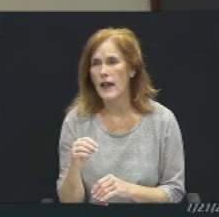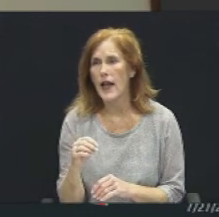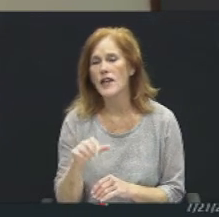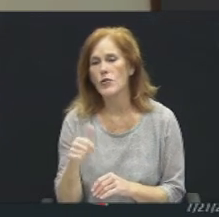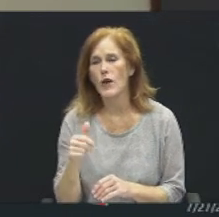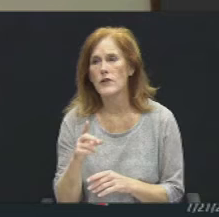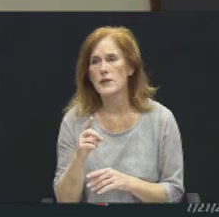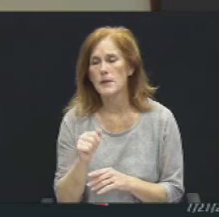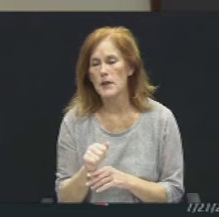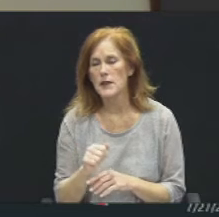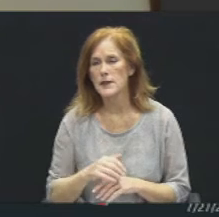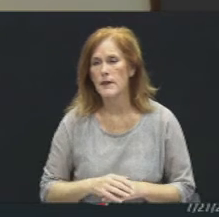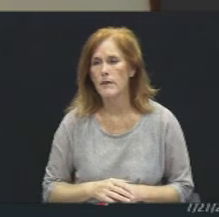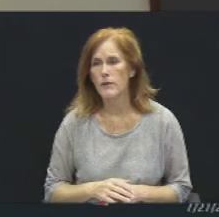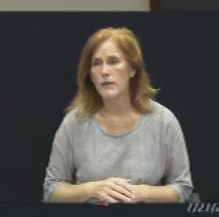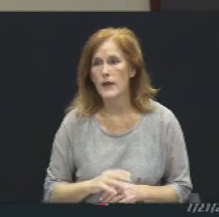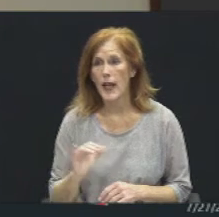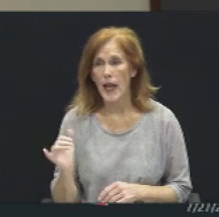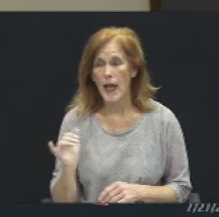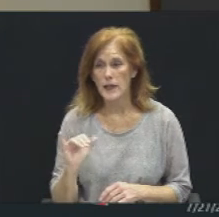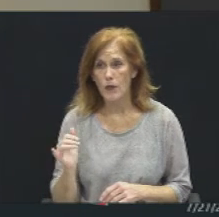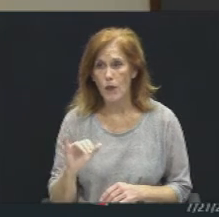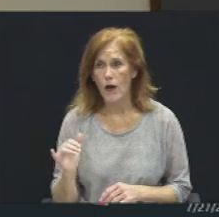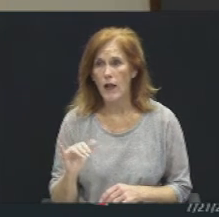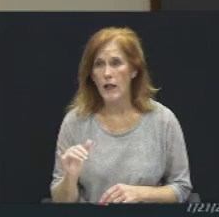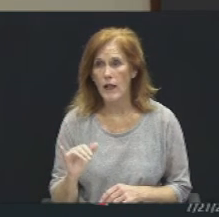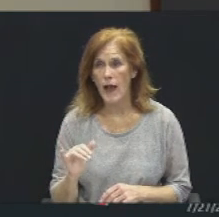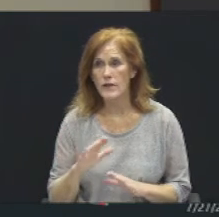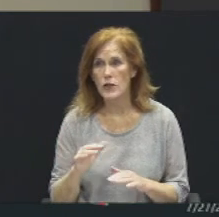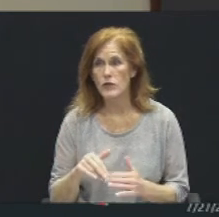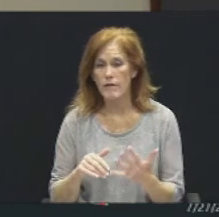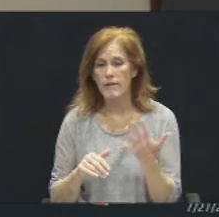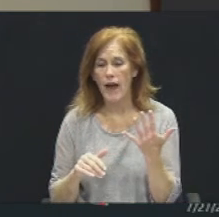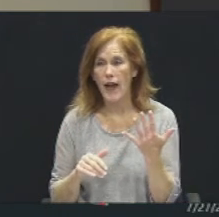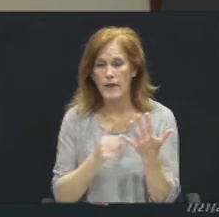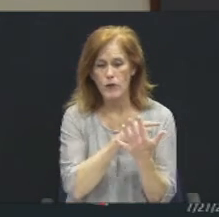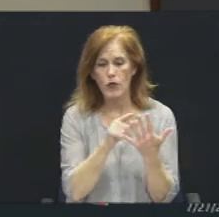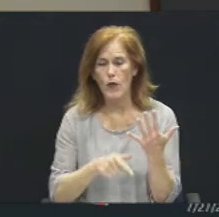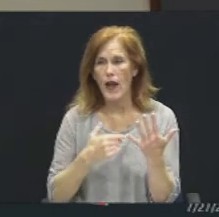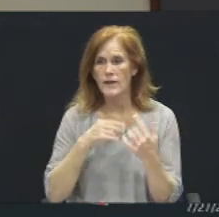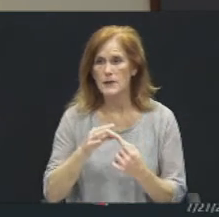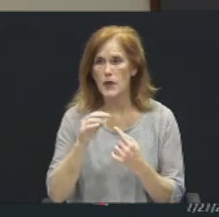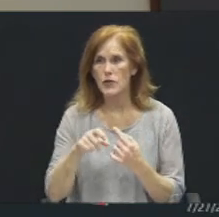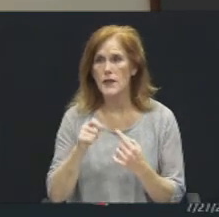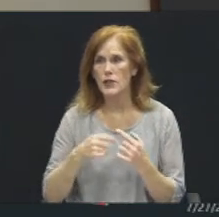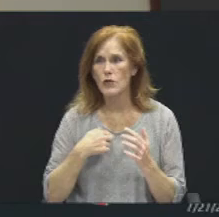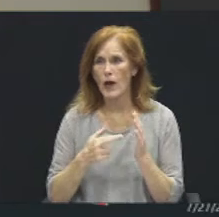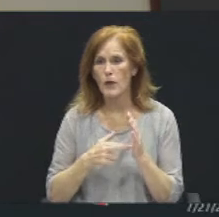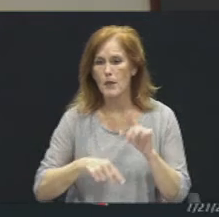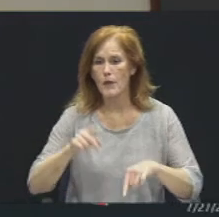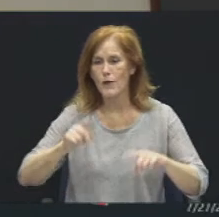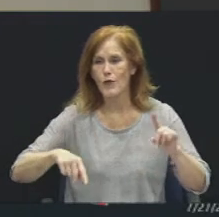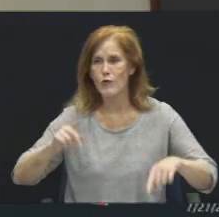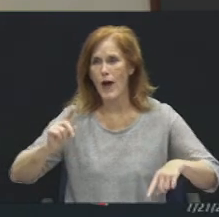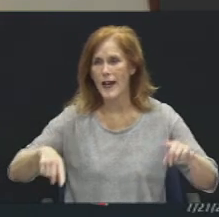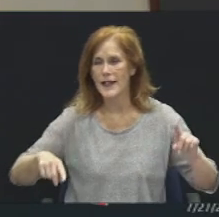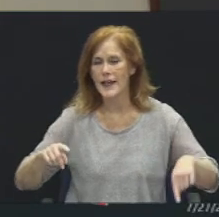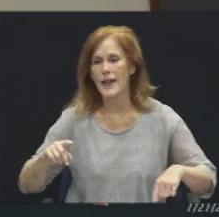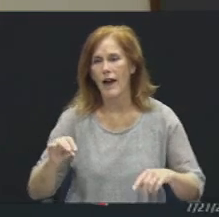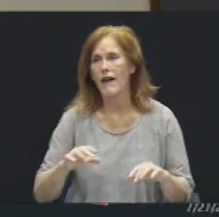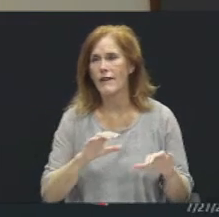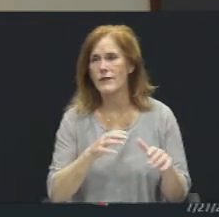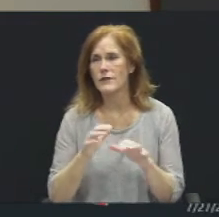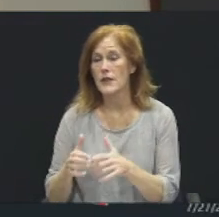other disabilities, as well as having five children with special needs. So I represent a wide variety.